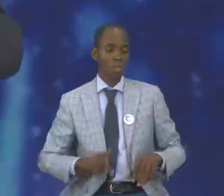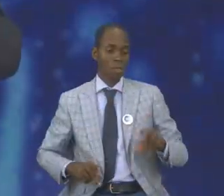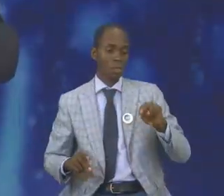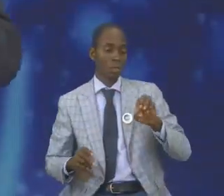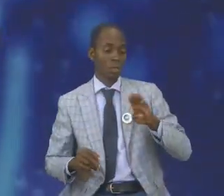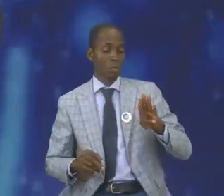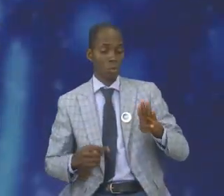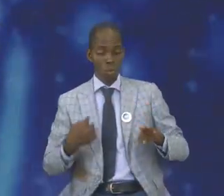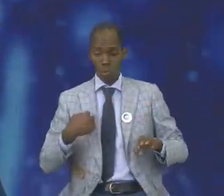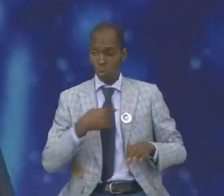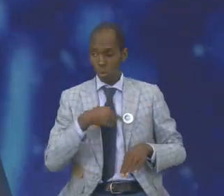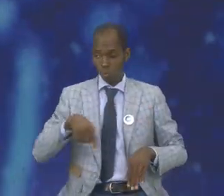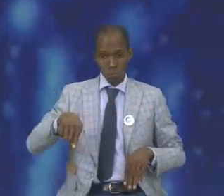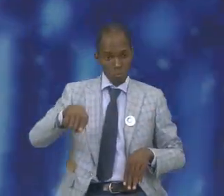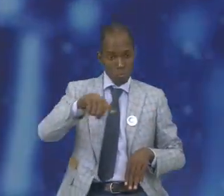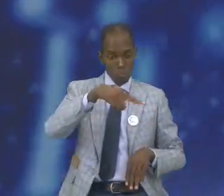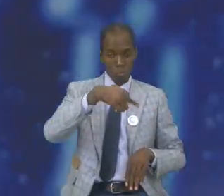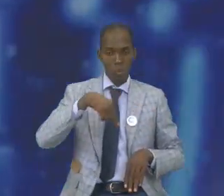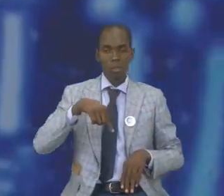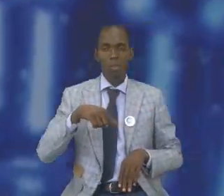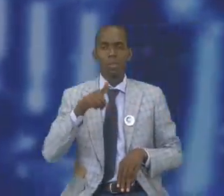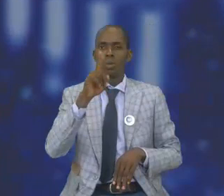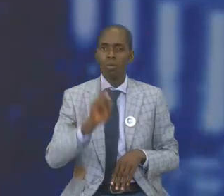we. Now, you must understand, every